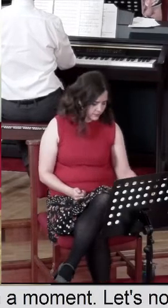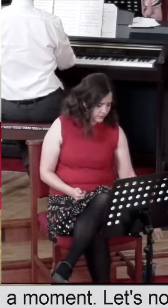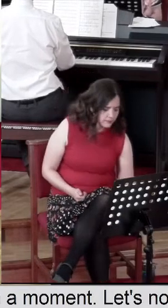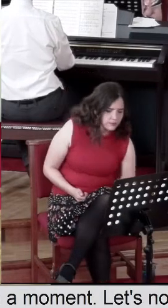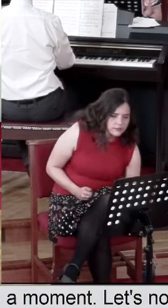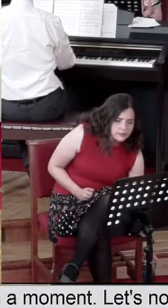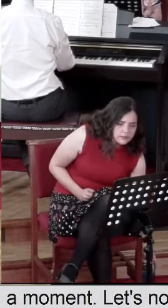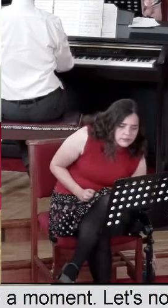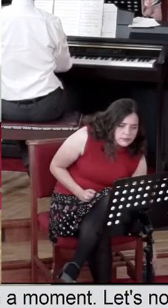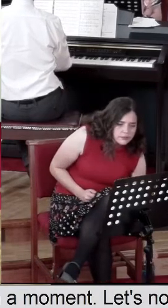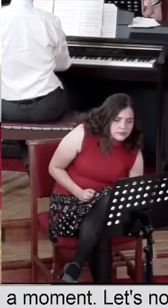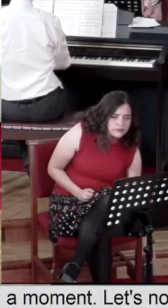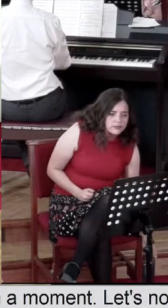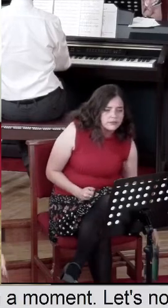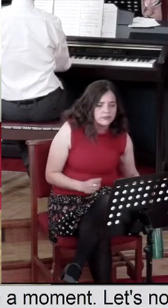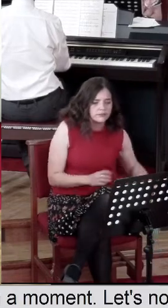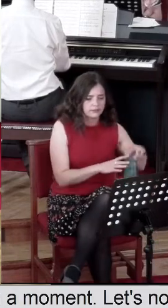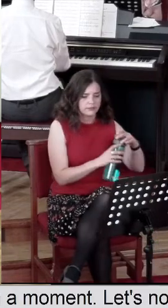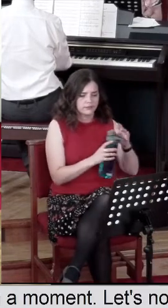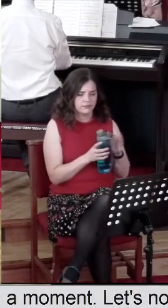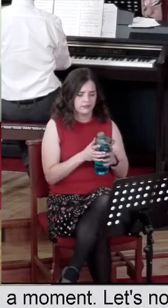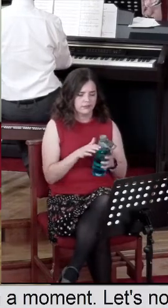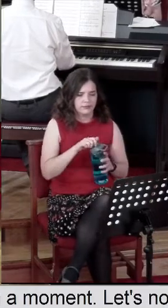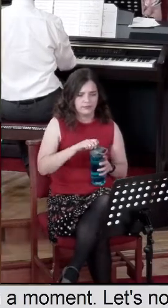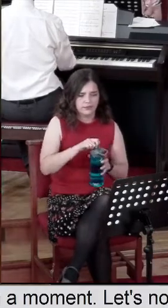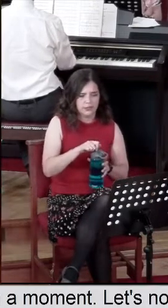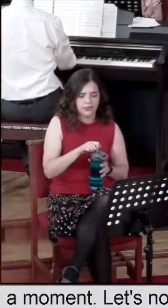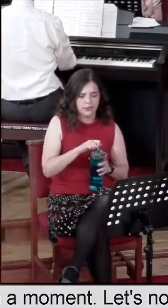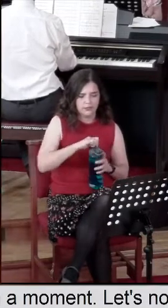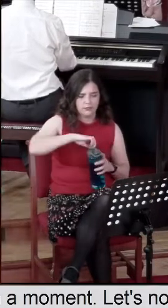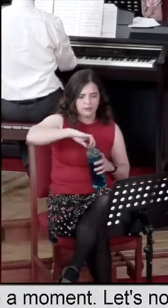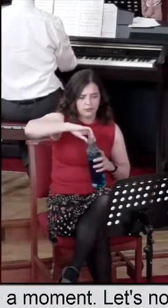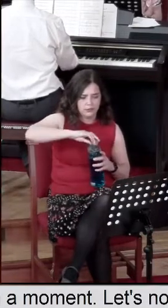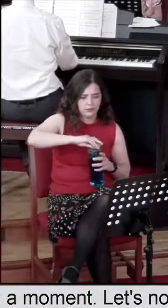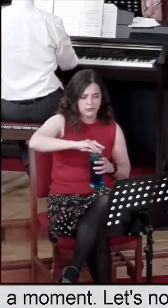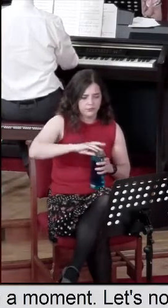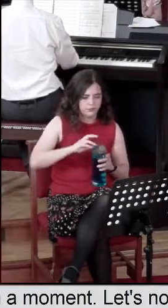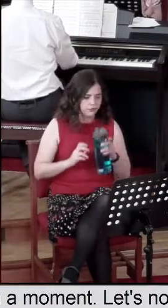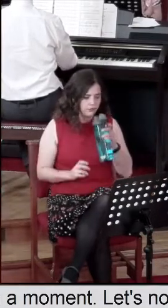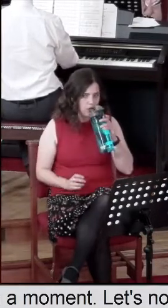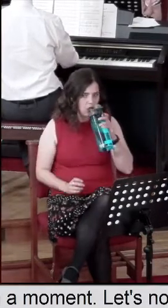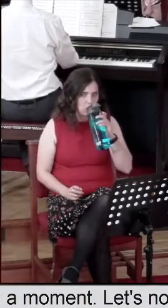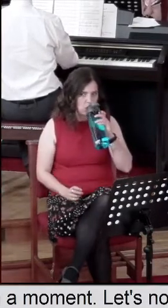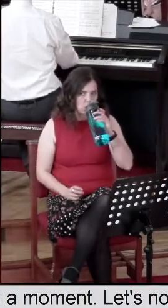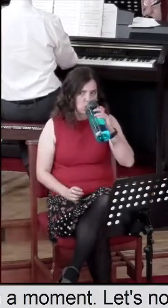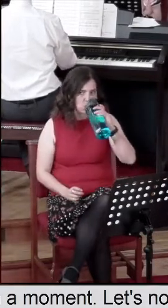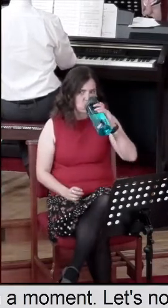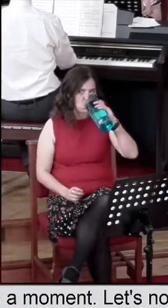Thank you.